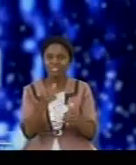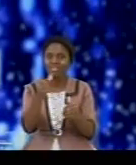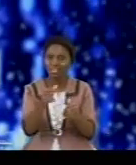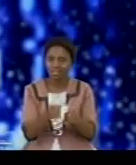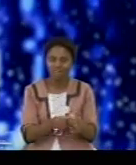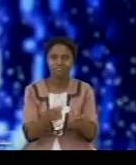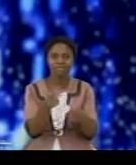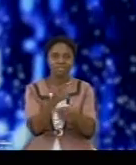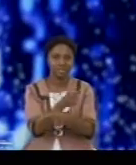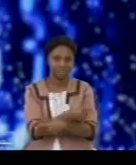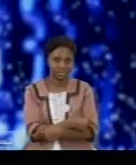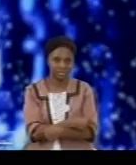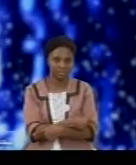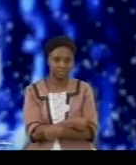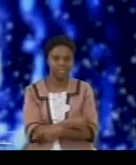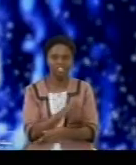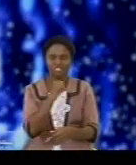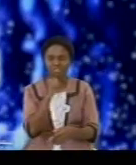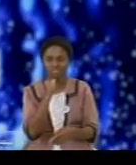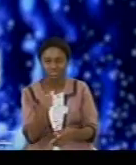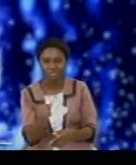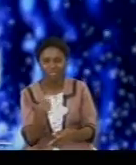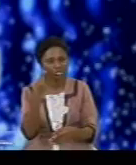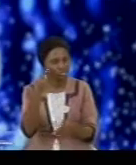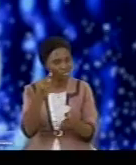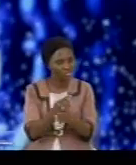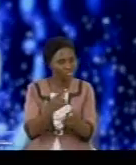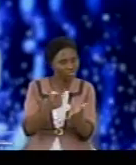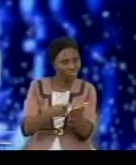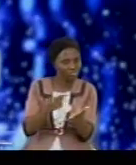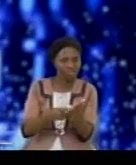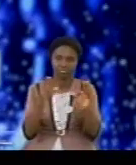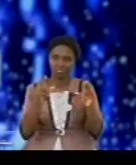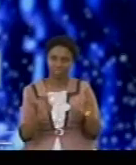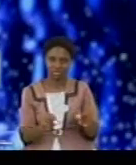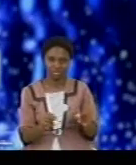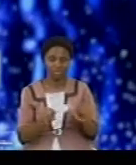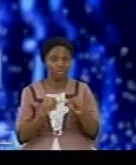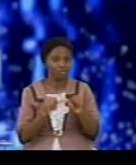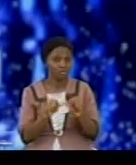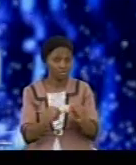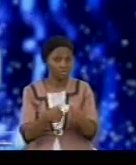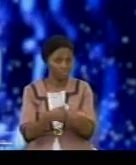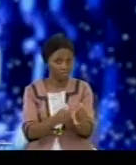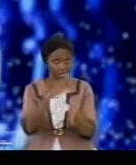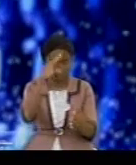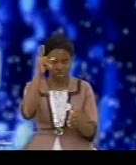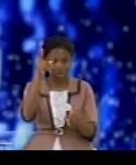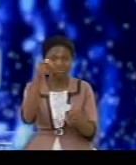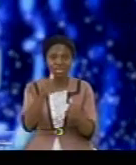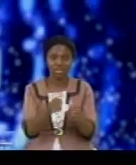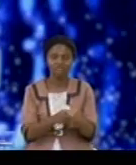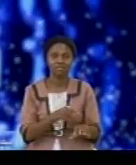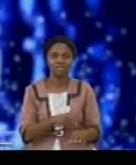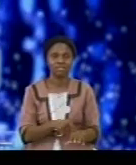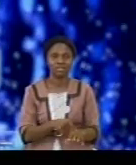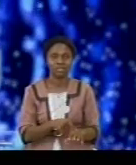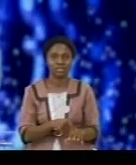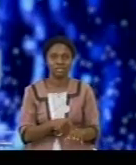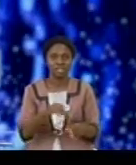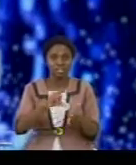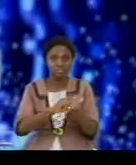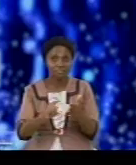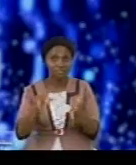you just do it occasionally. No, you follow it. You follow him every day. Look at verse 5. I am the vine. Ye are the